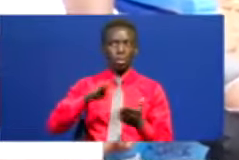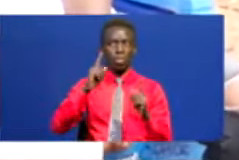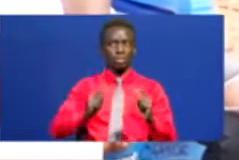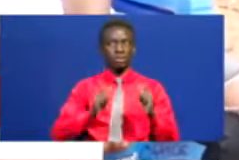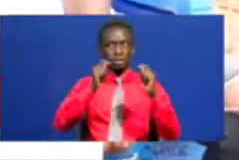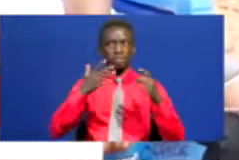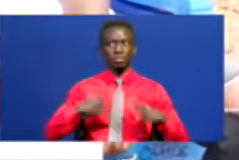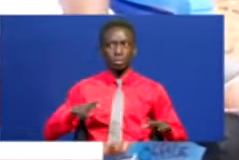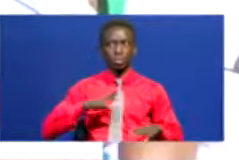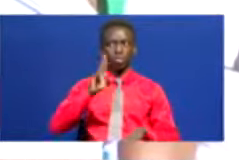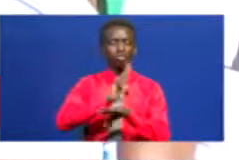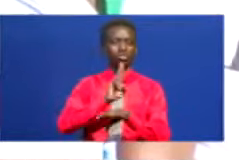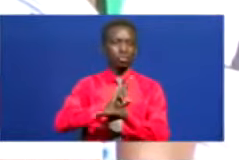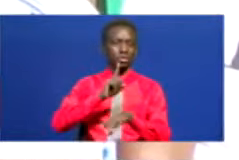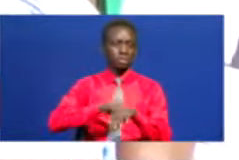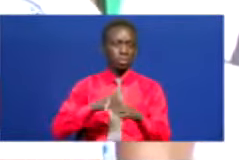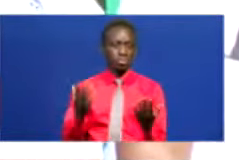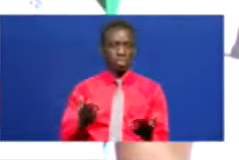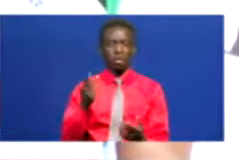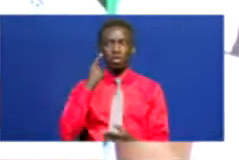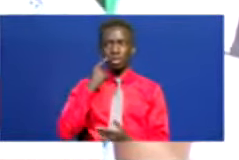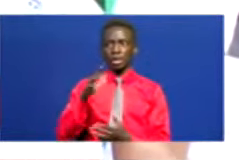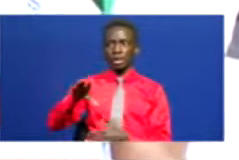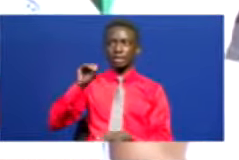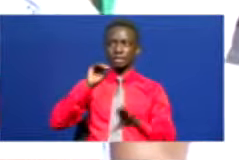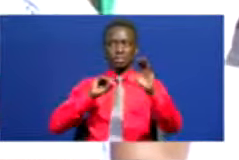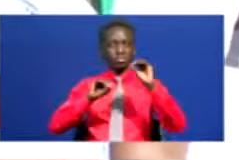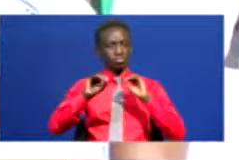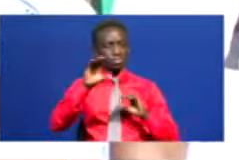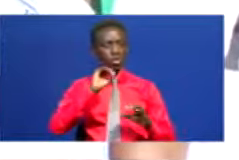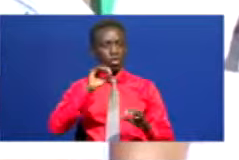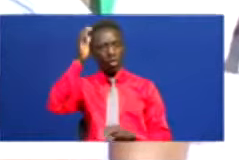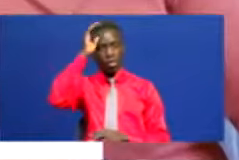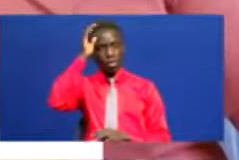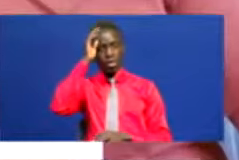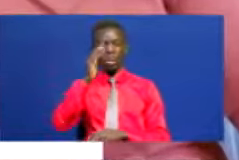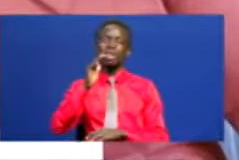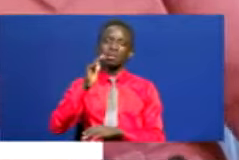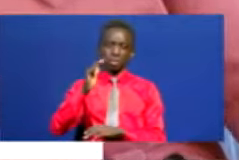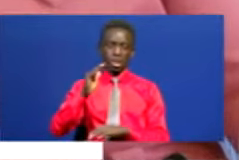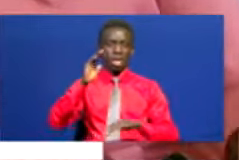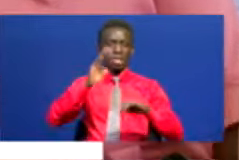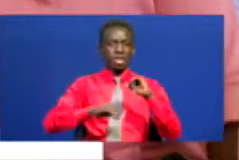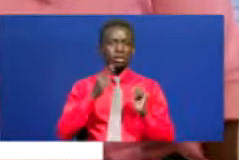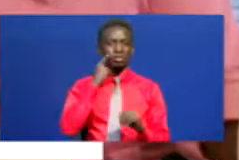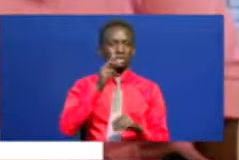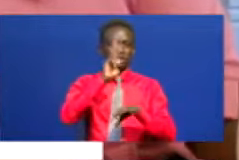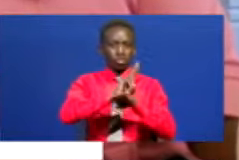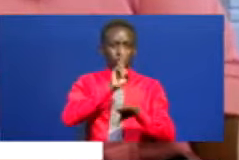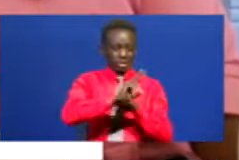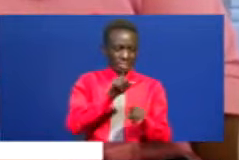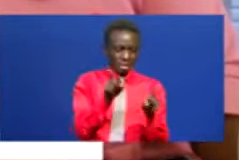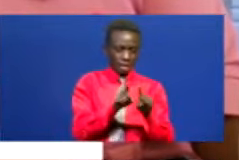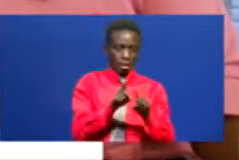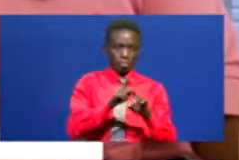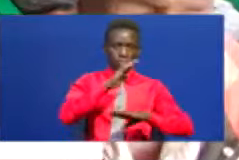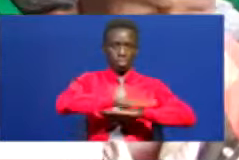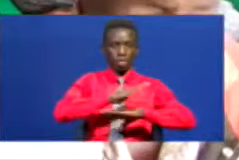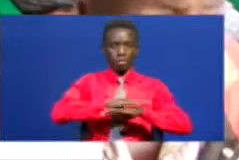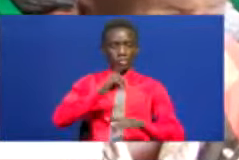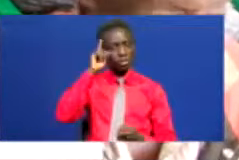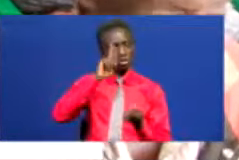time consuming content that is generated by others instead of utilizing the same to create content that can grow